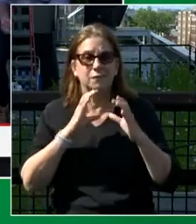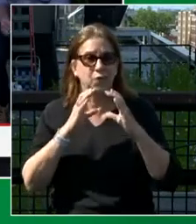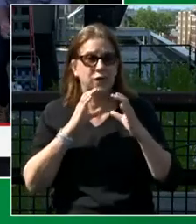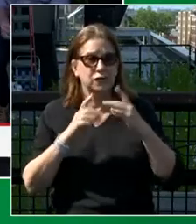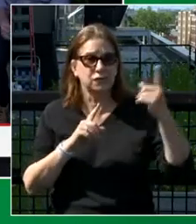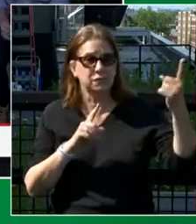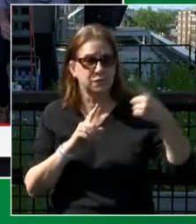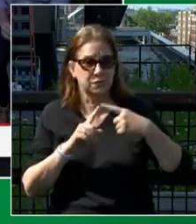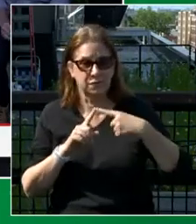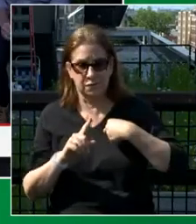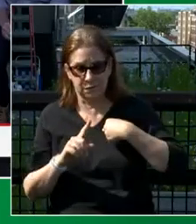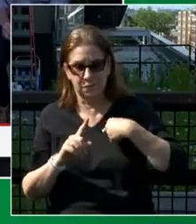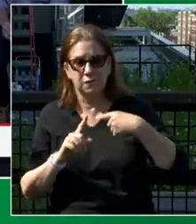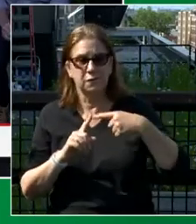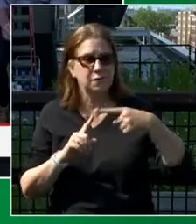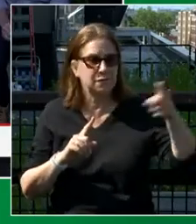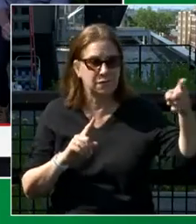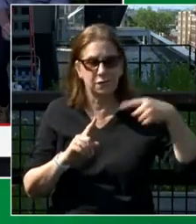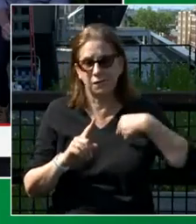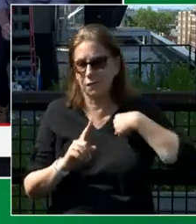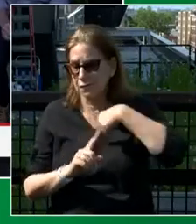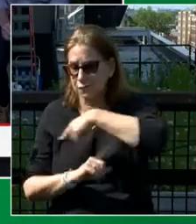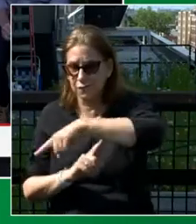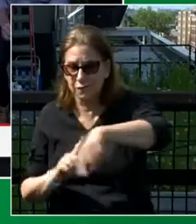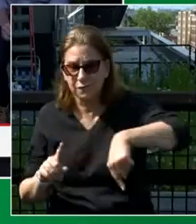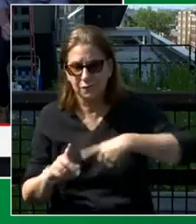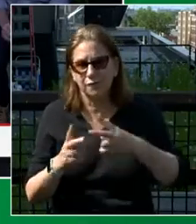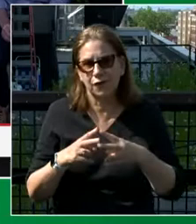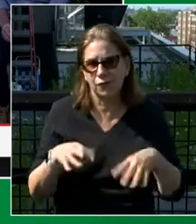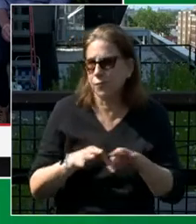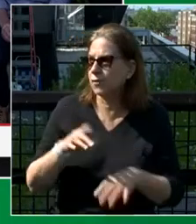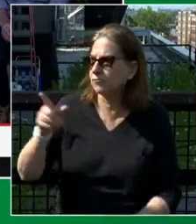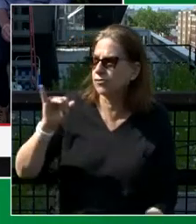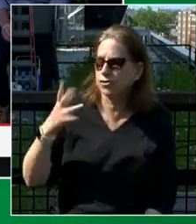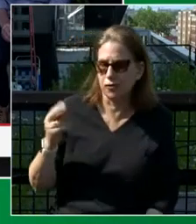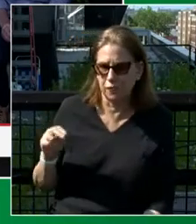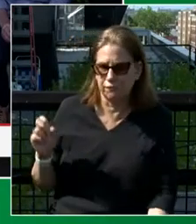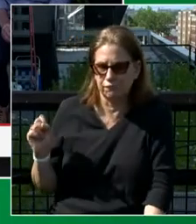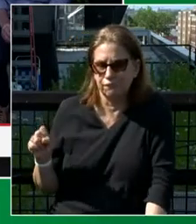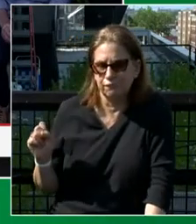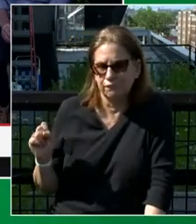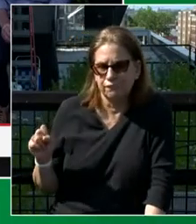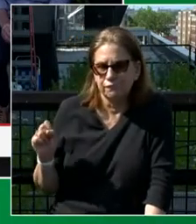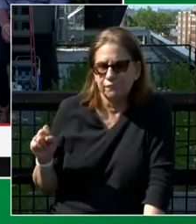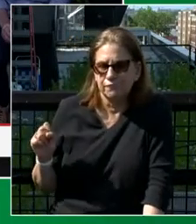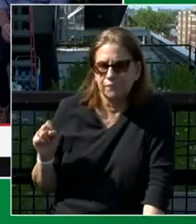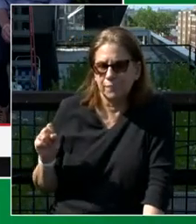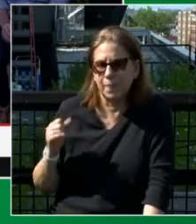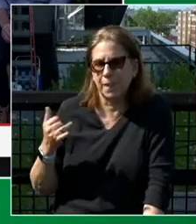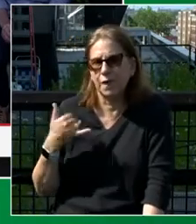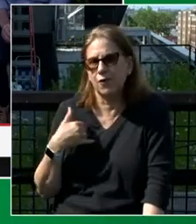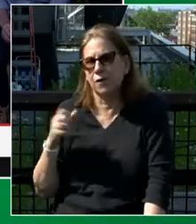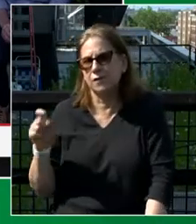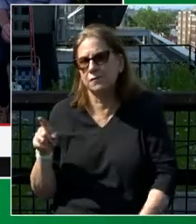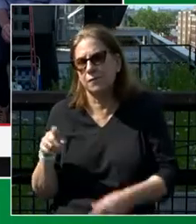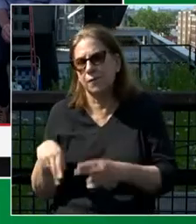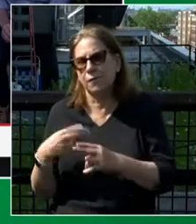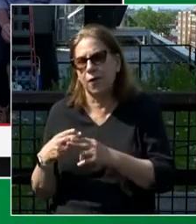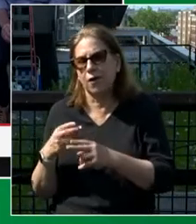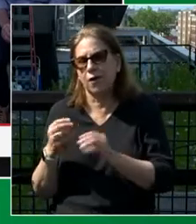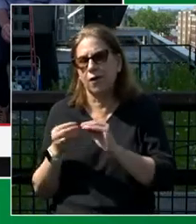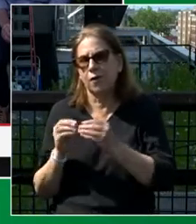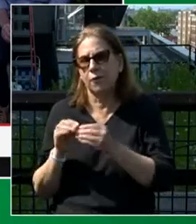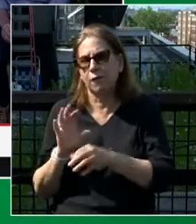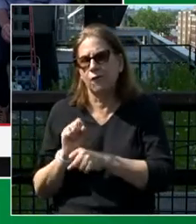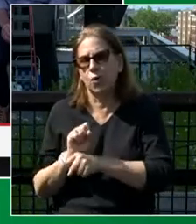workforce, so have you been able to bring people back or have they kind of moved on from it? And then when you're hiring up, is it people who are new